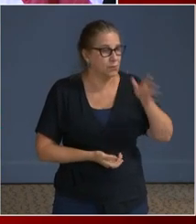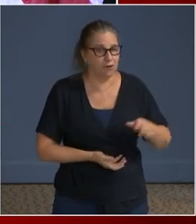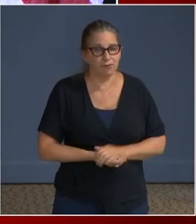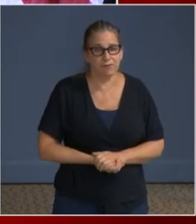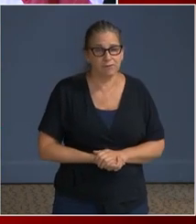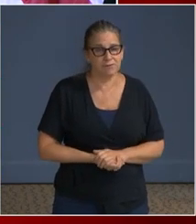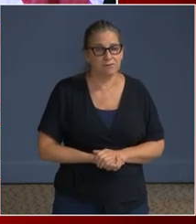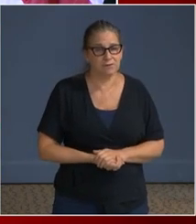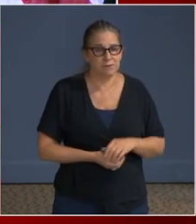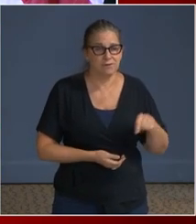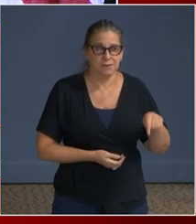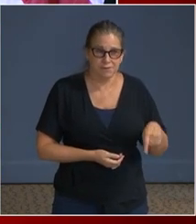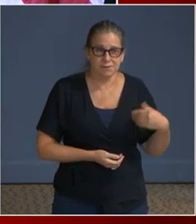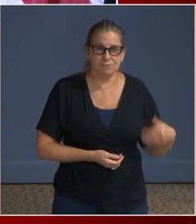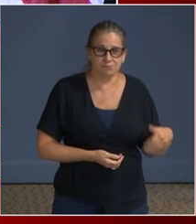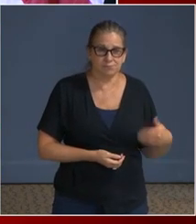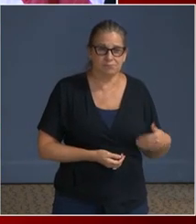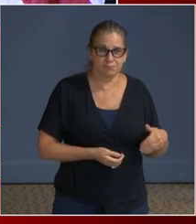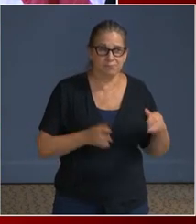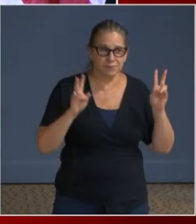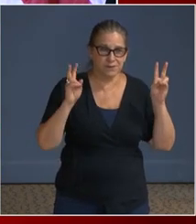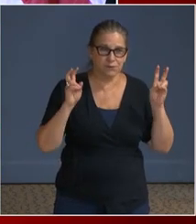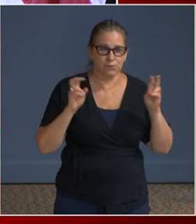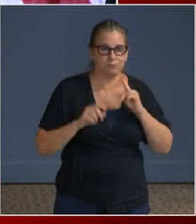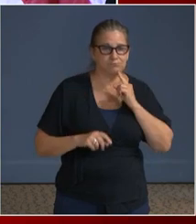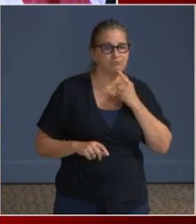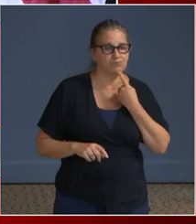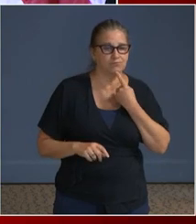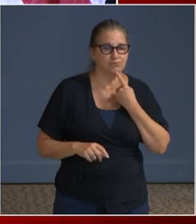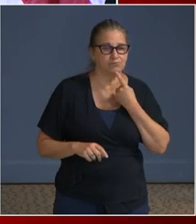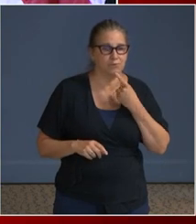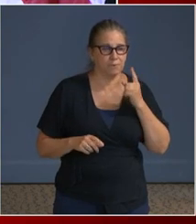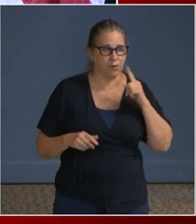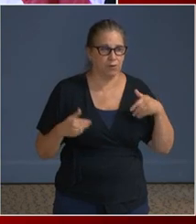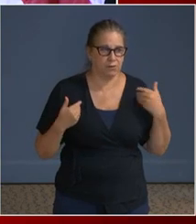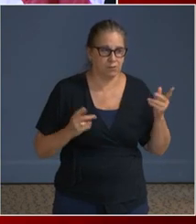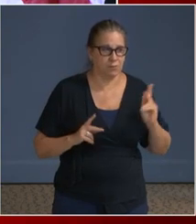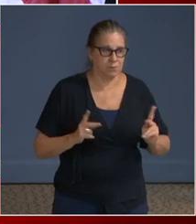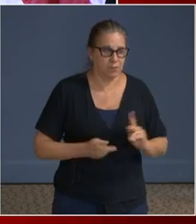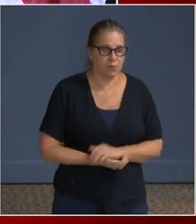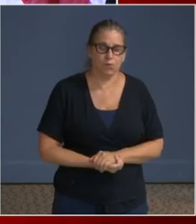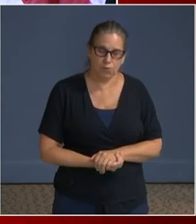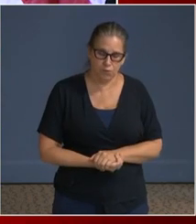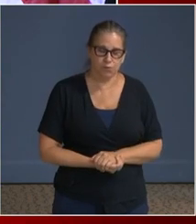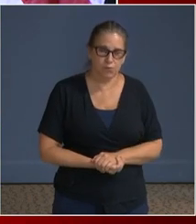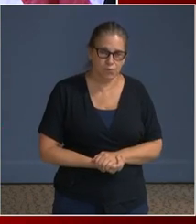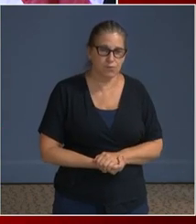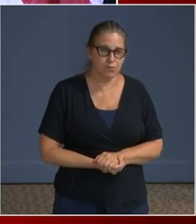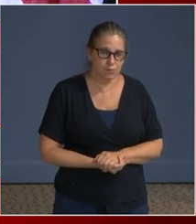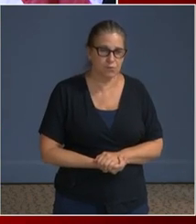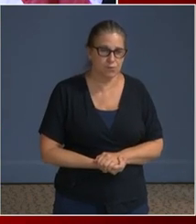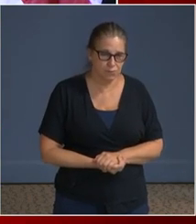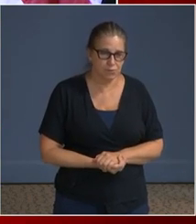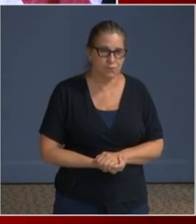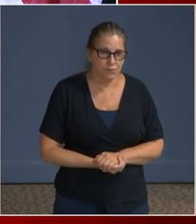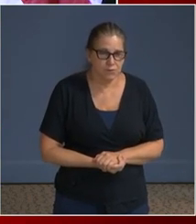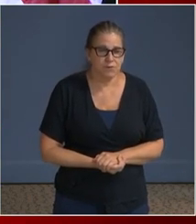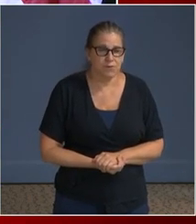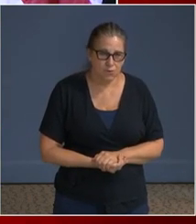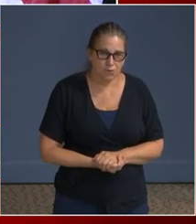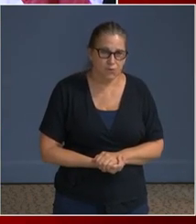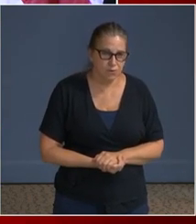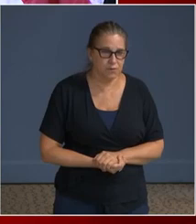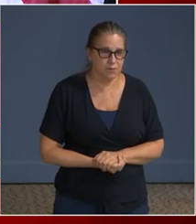is an issue for young people. And then the other thing I'm going to say to everybody is keep your young